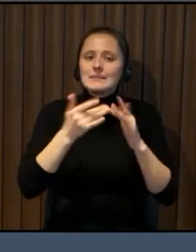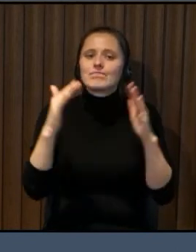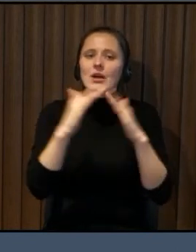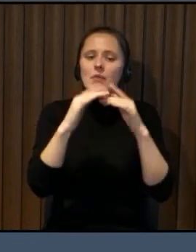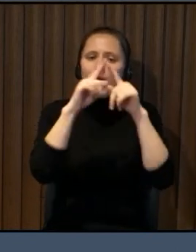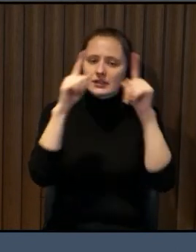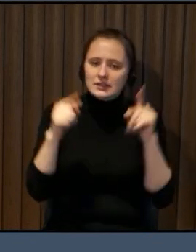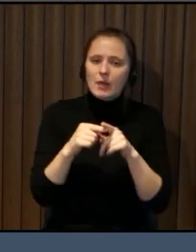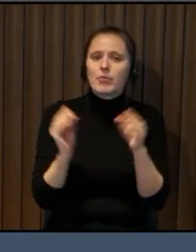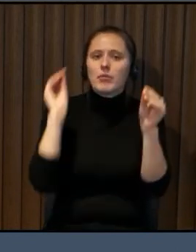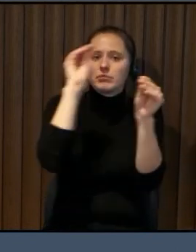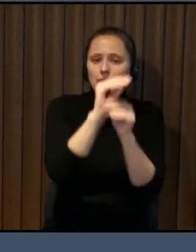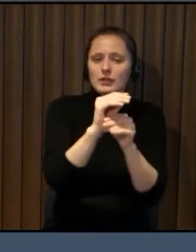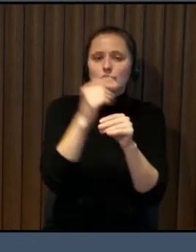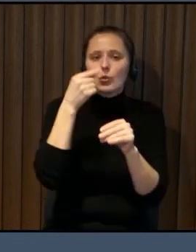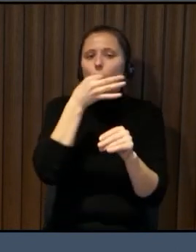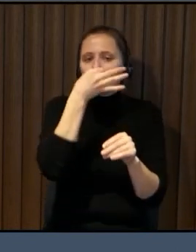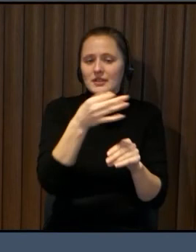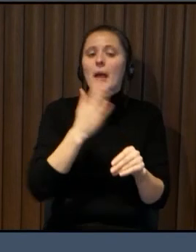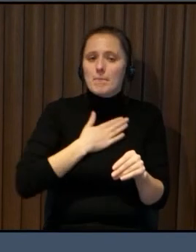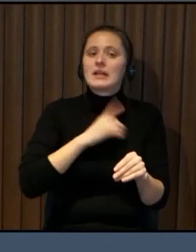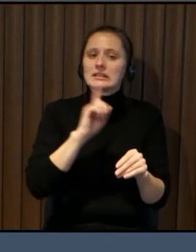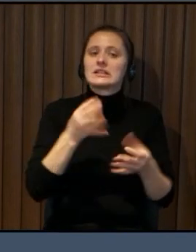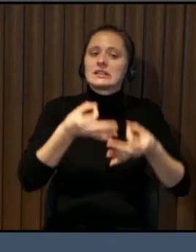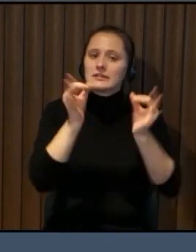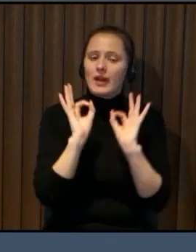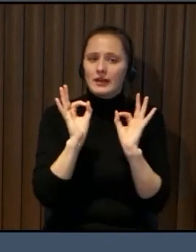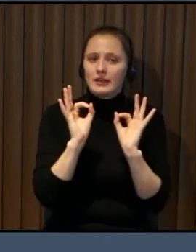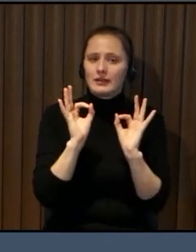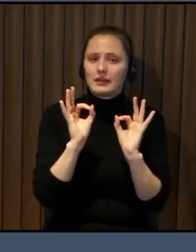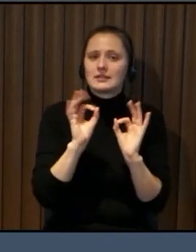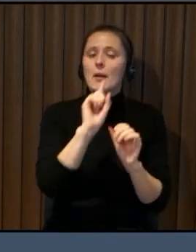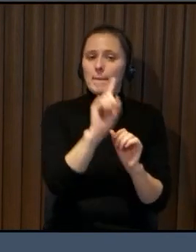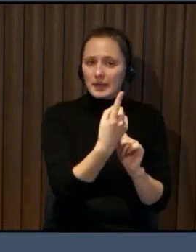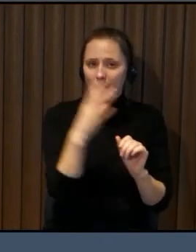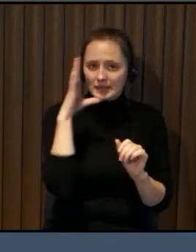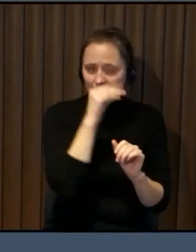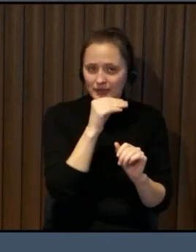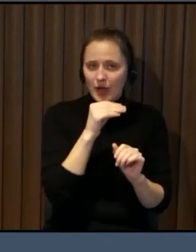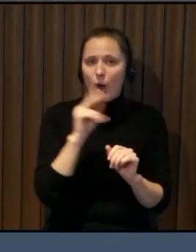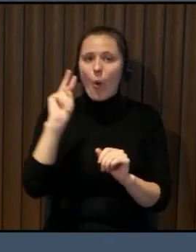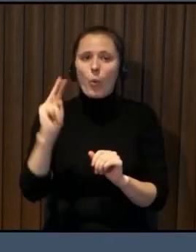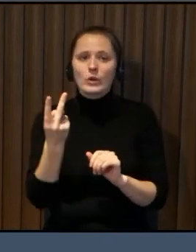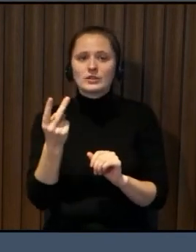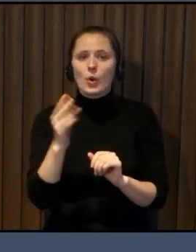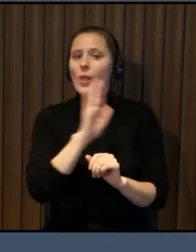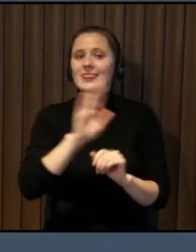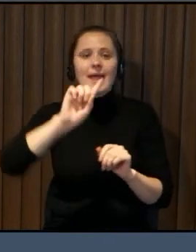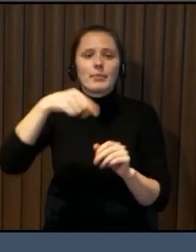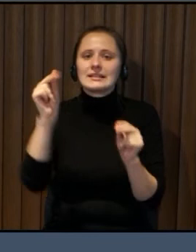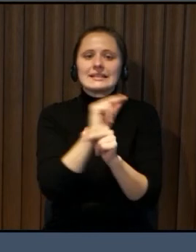you, and you include it in your webpage and say that this is important for us and we do